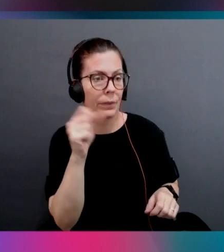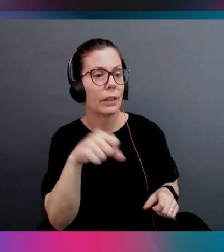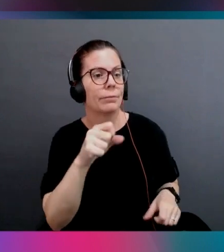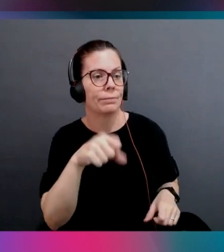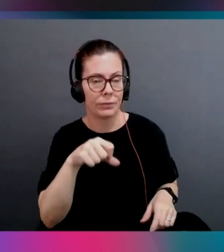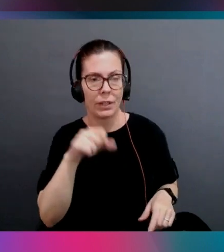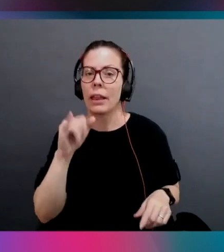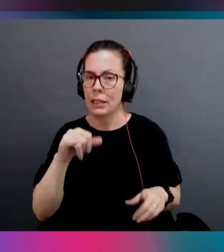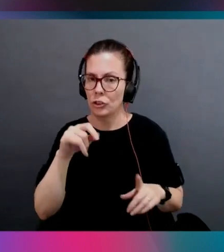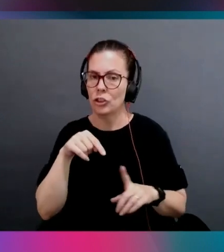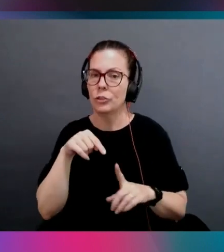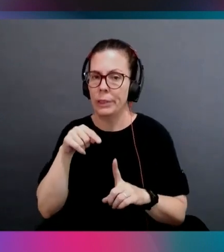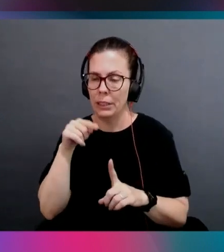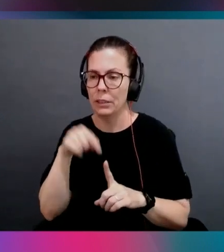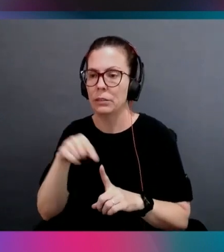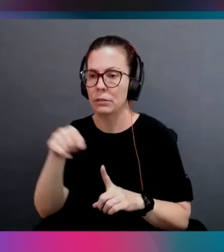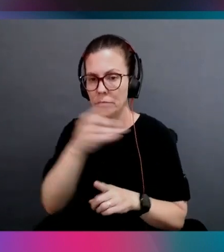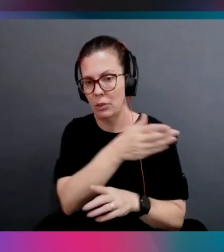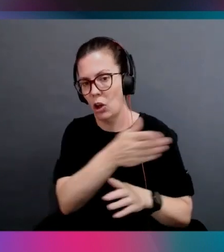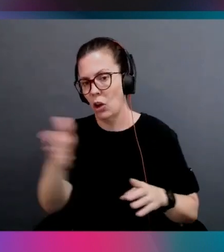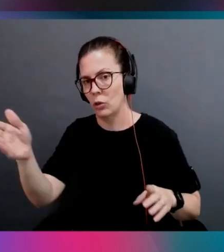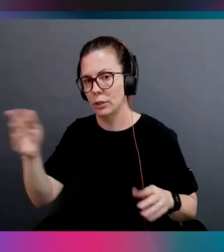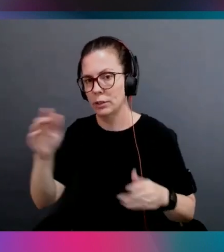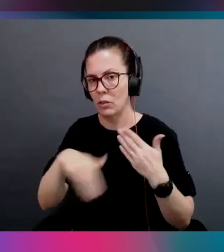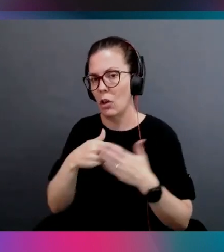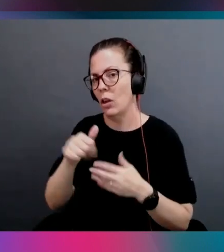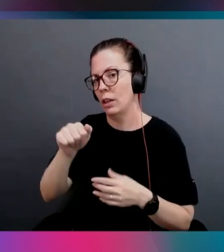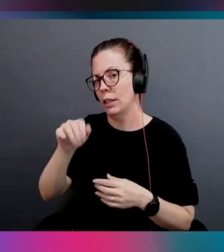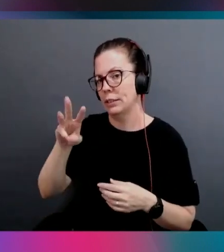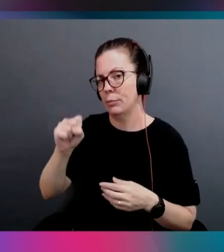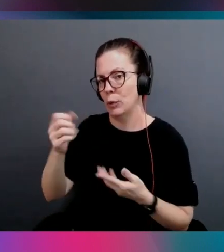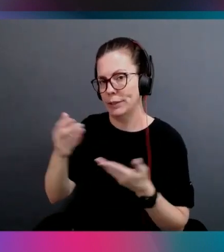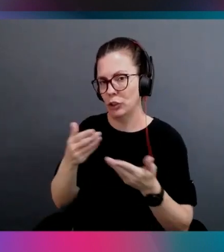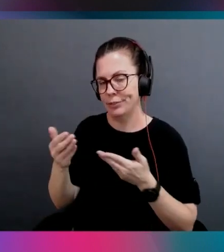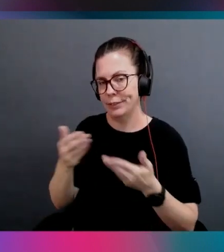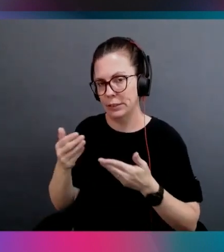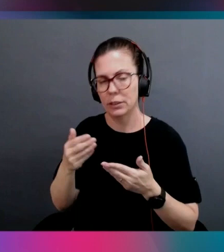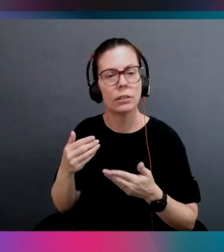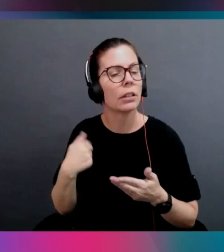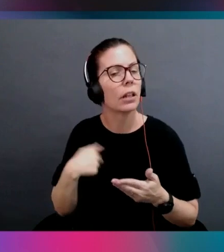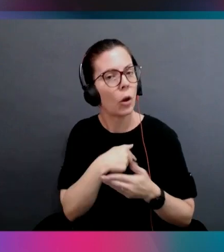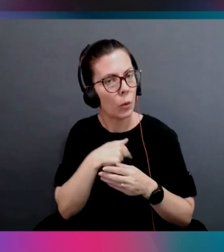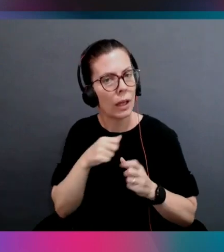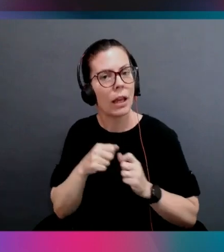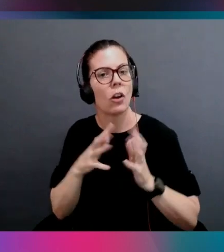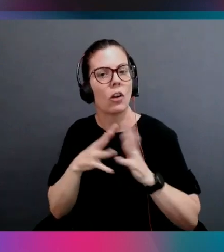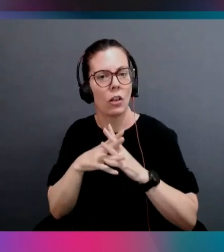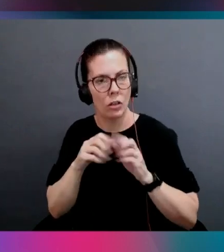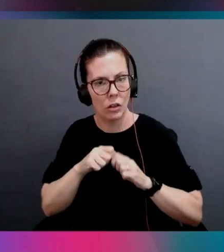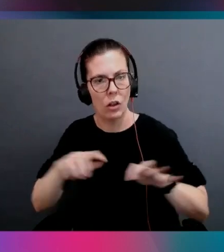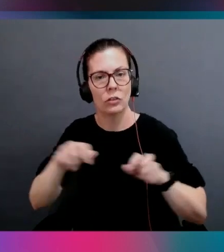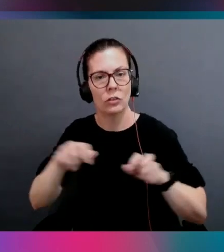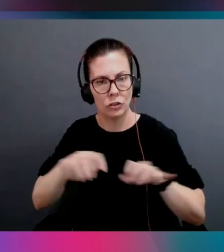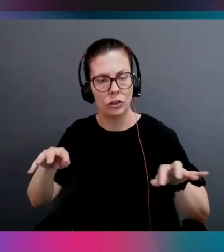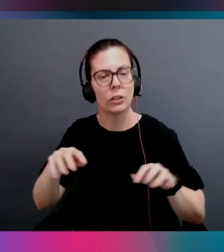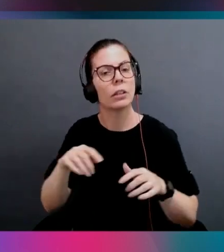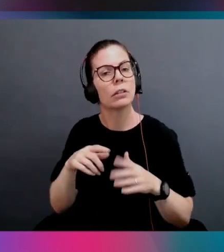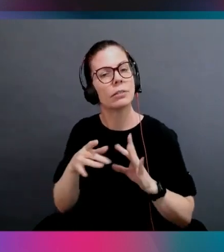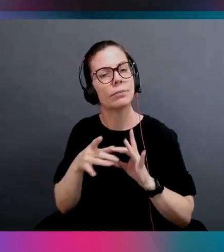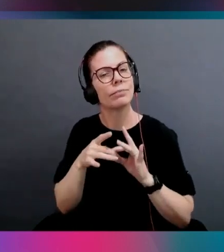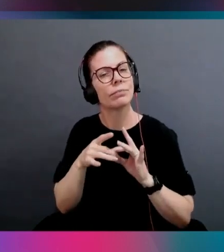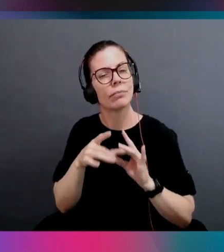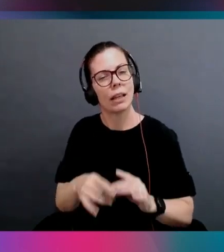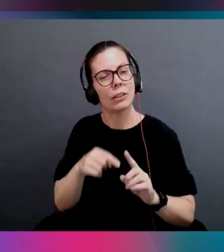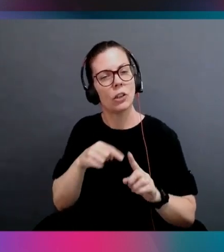across all the AWS services, and we are actually making conscious efforts in terms of the popular services and most